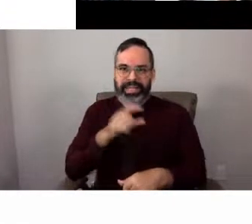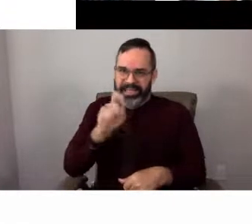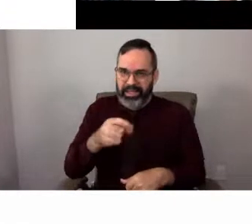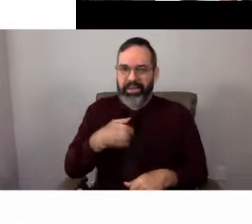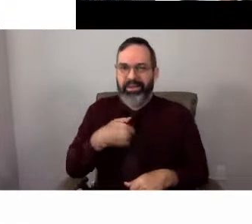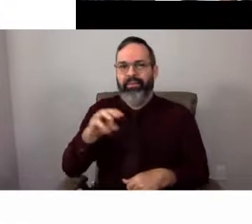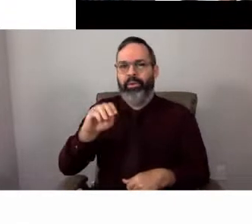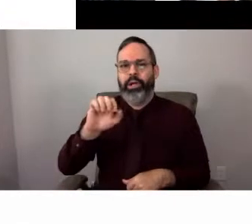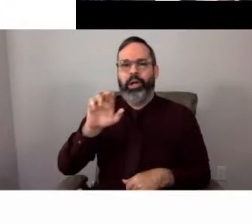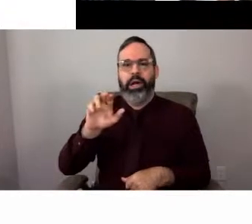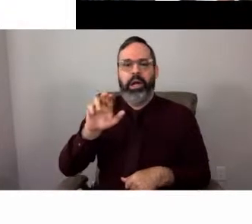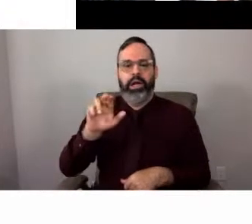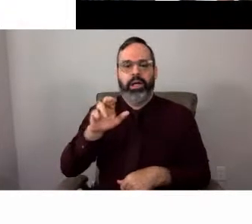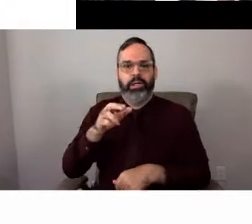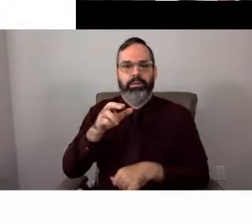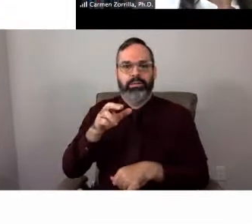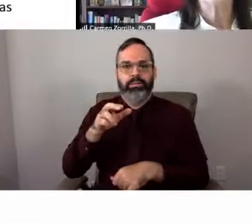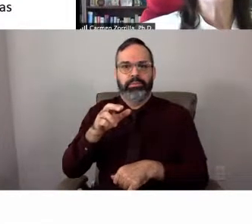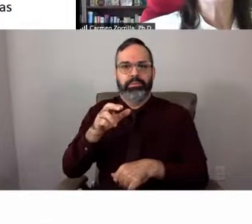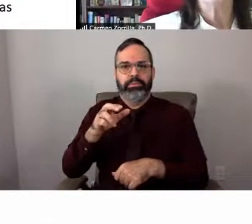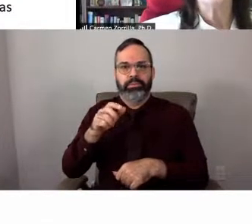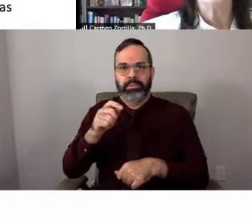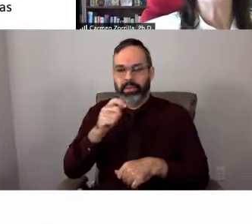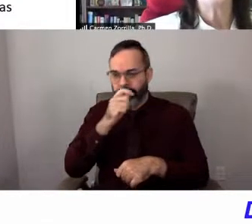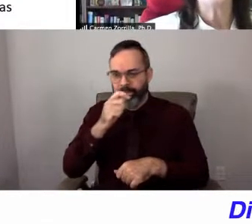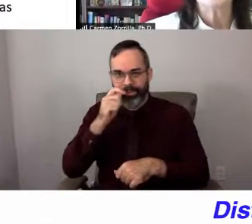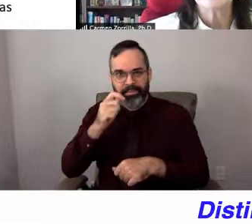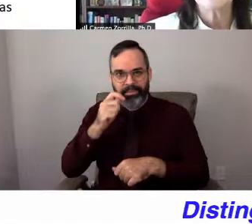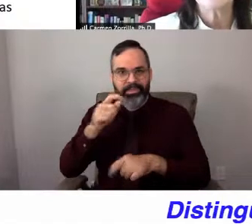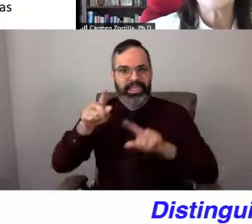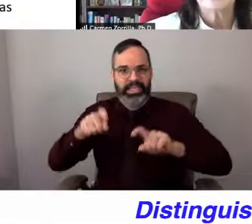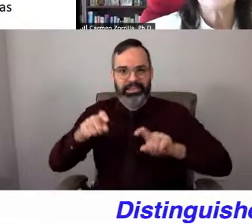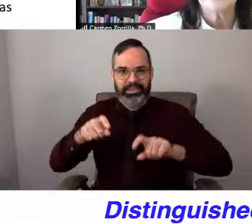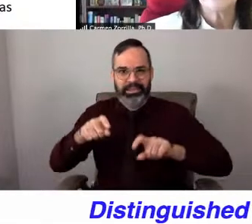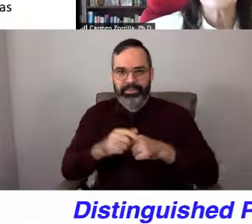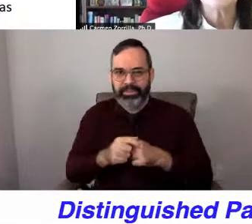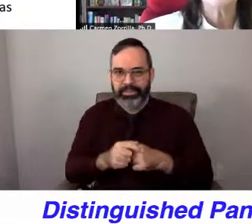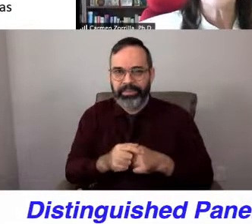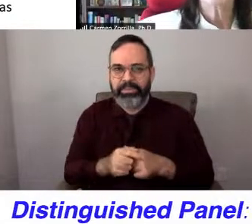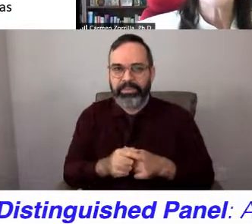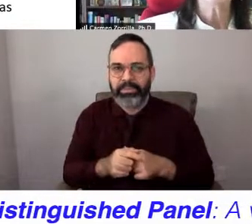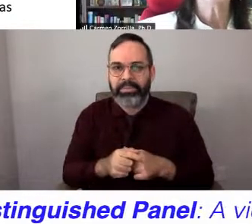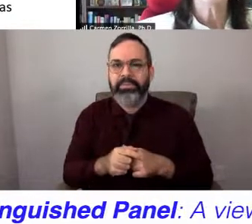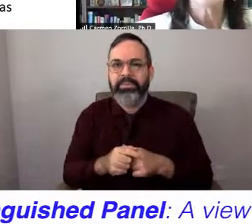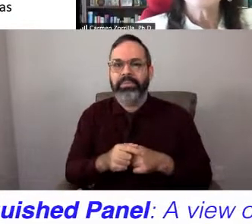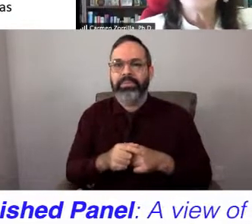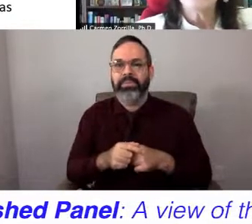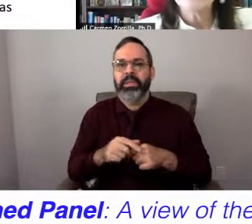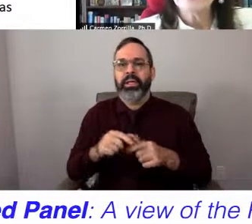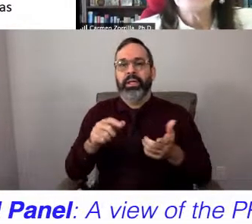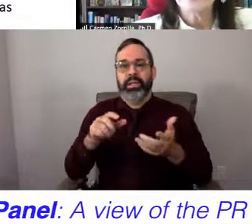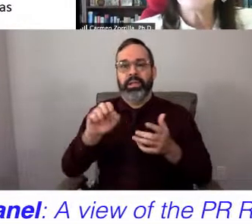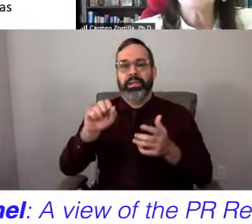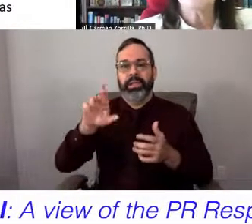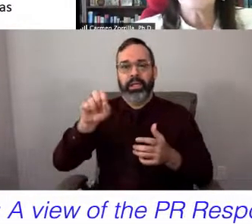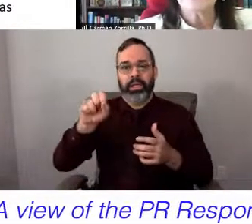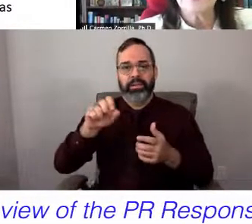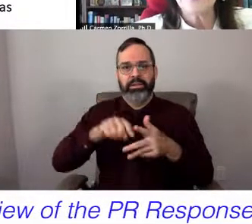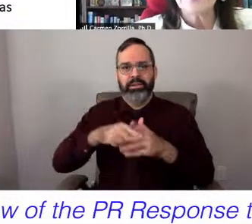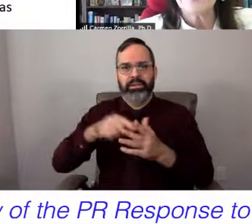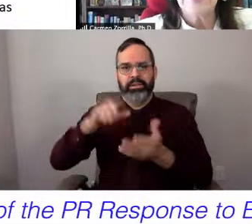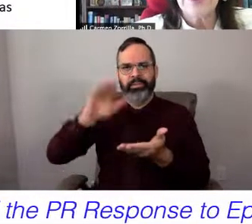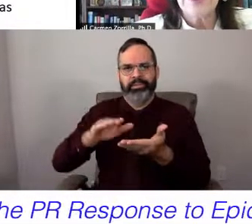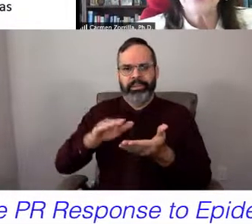all, the concentration of RNA in the upper respiratory tract secretions starts going down after the